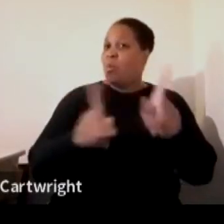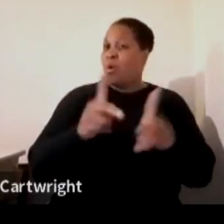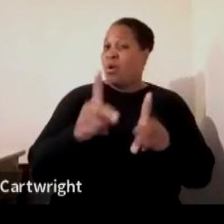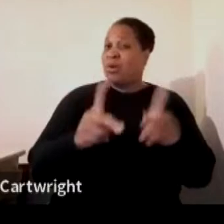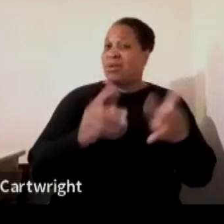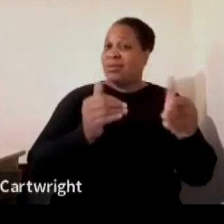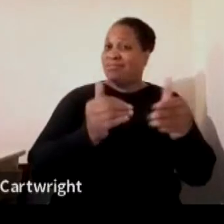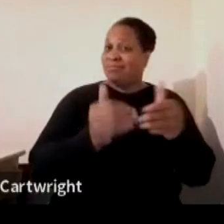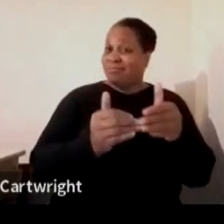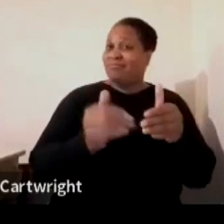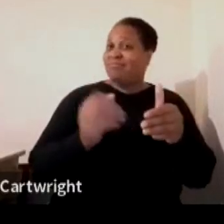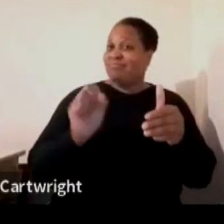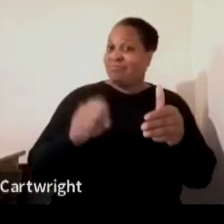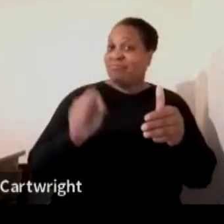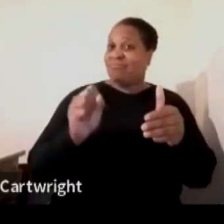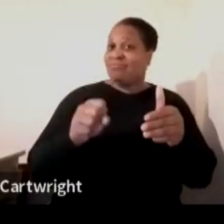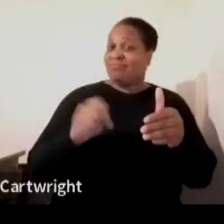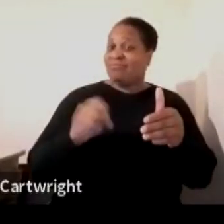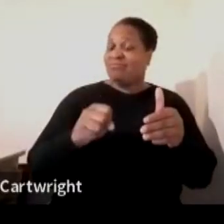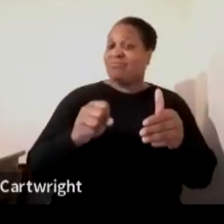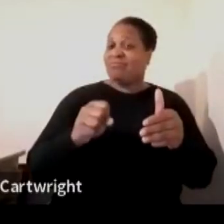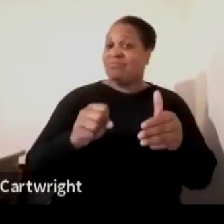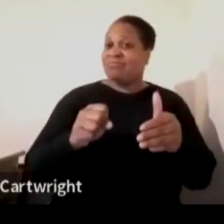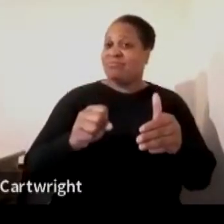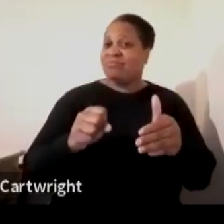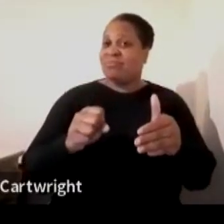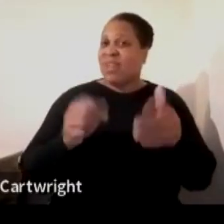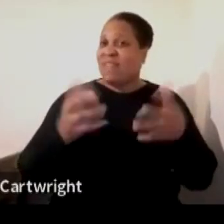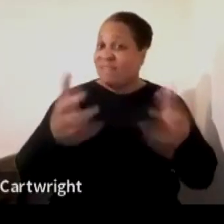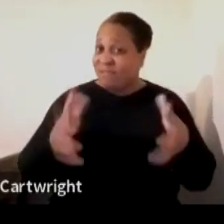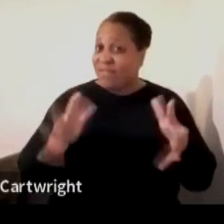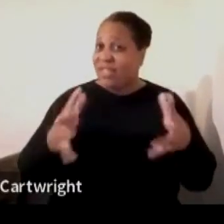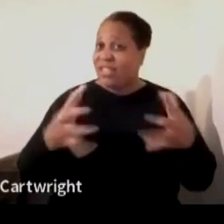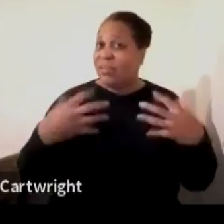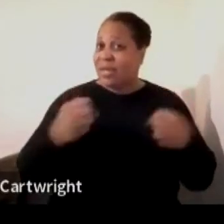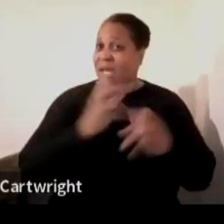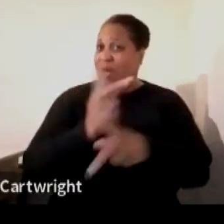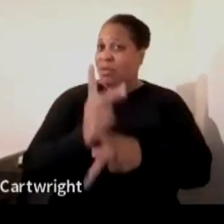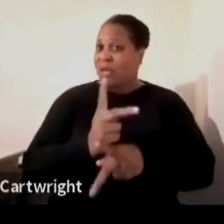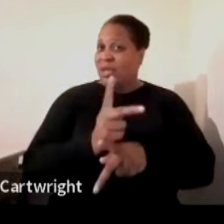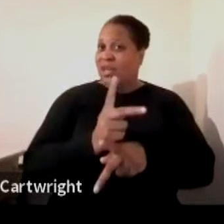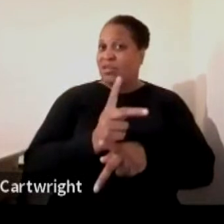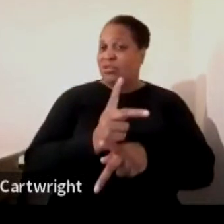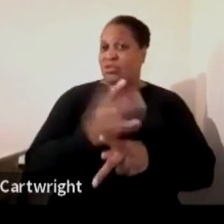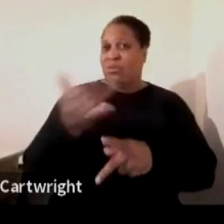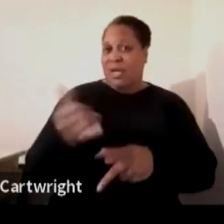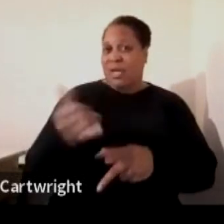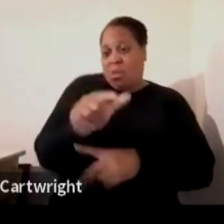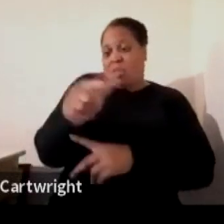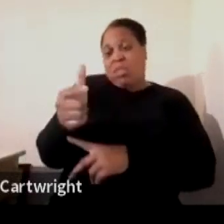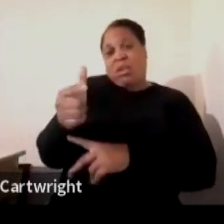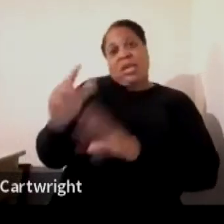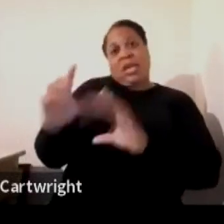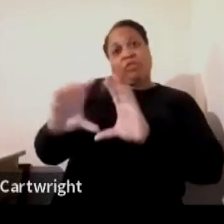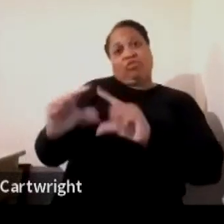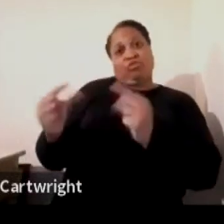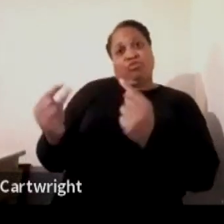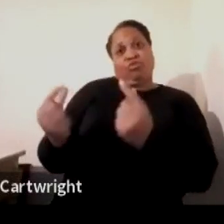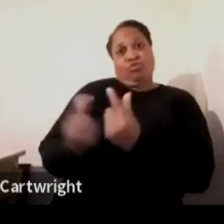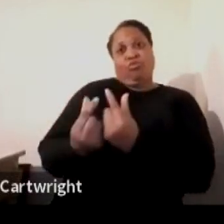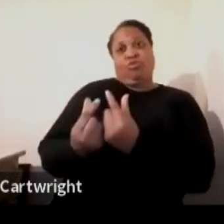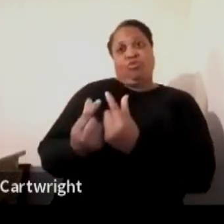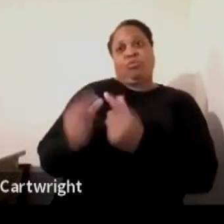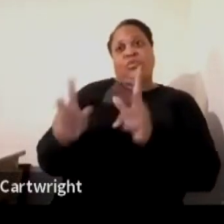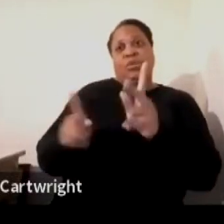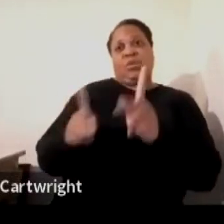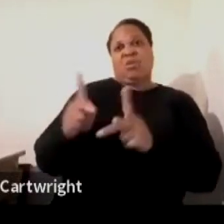certainly almost through with the healthcare workers. So the next step is basically people with long-term